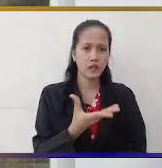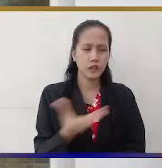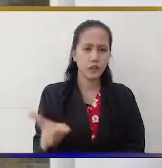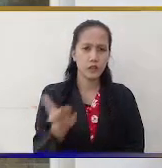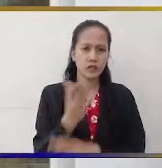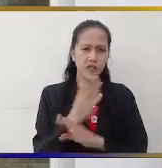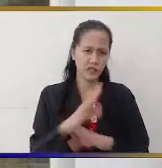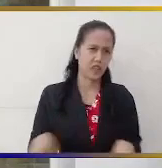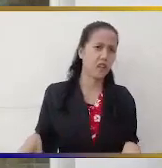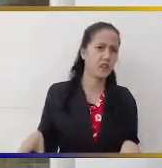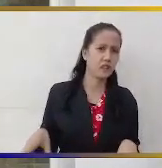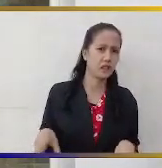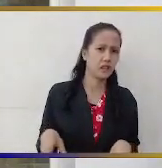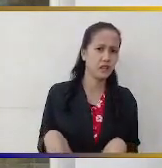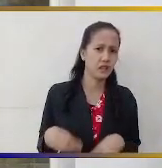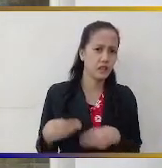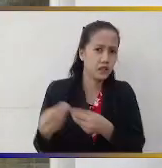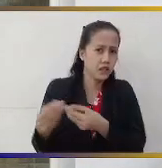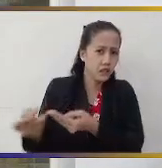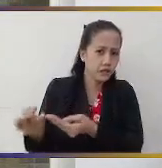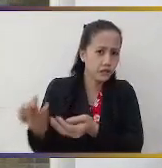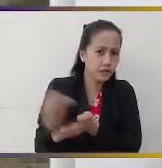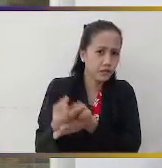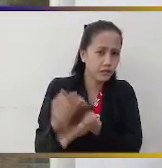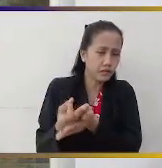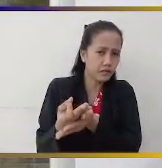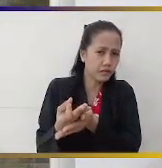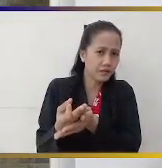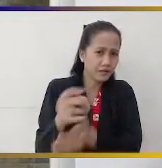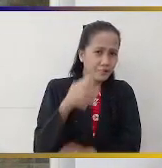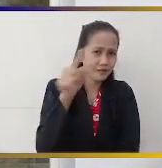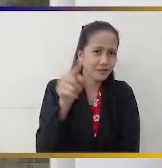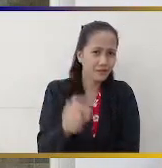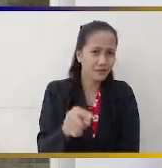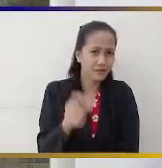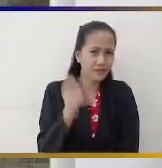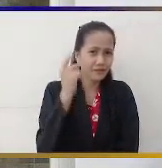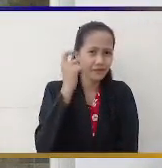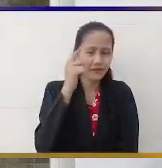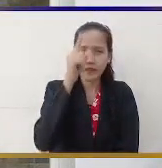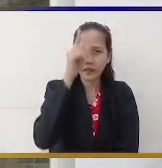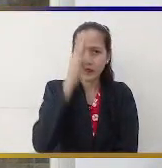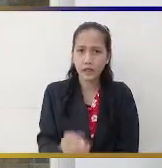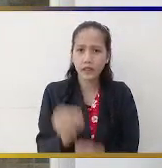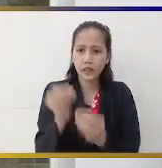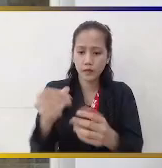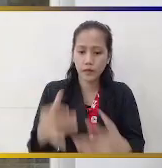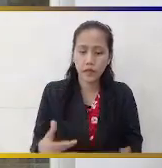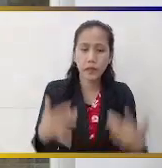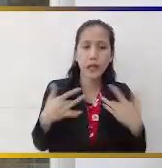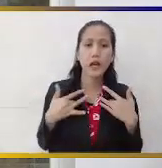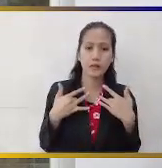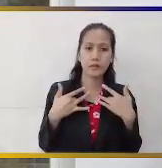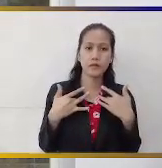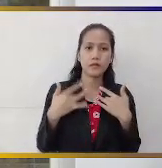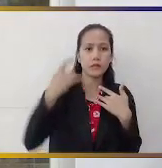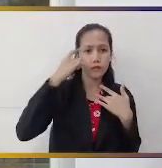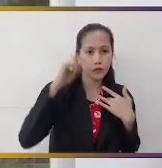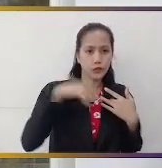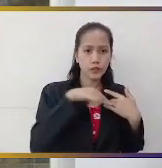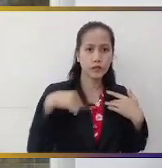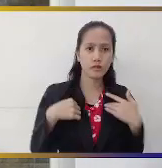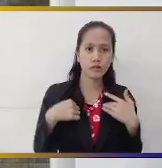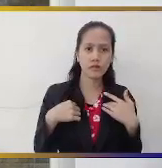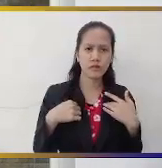some money. You can't let go of some time. You can't let go of some talents and some abilities you have.